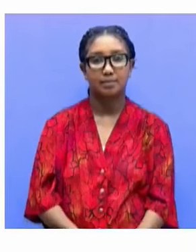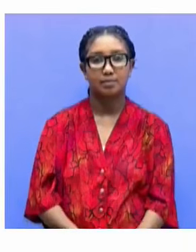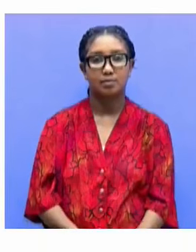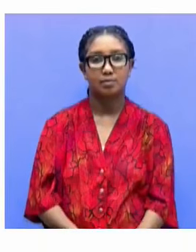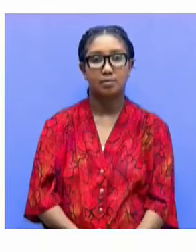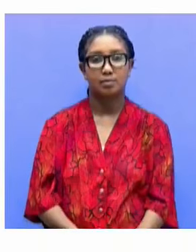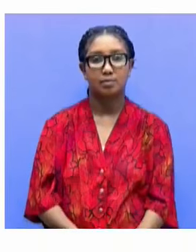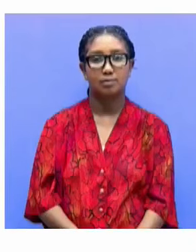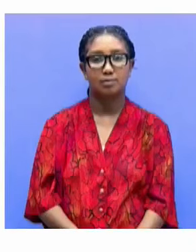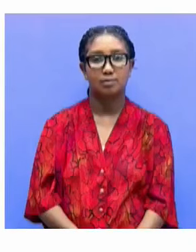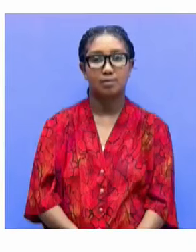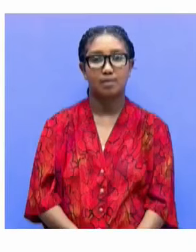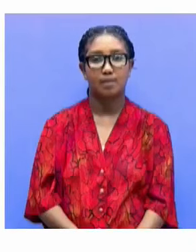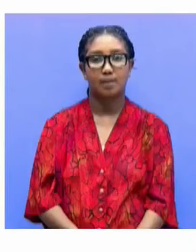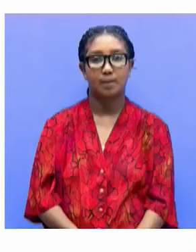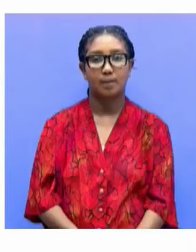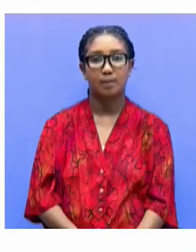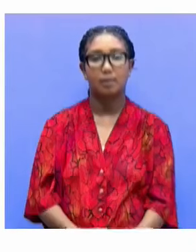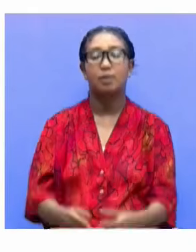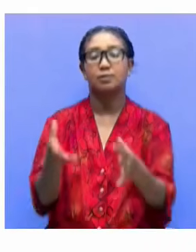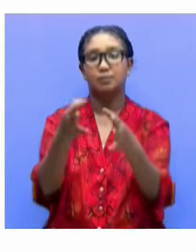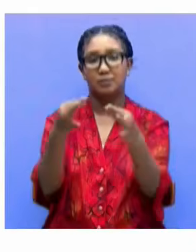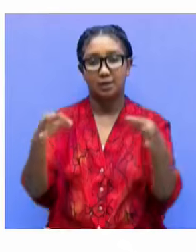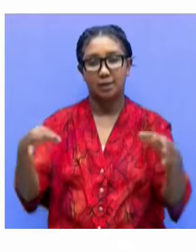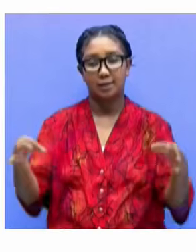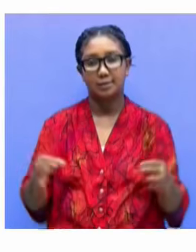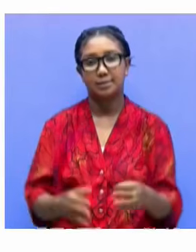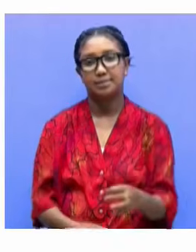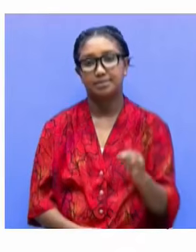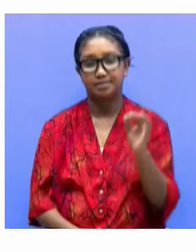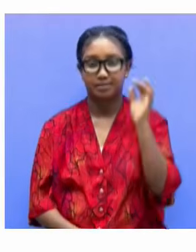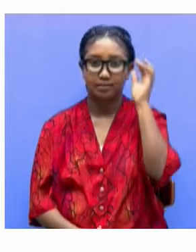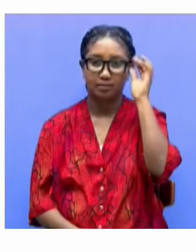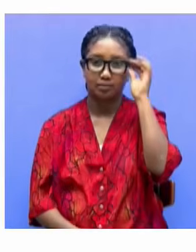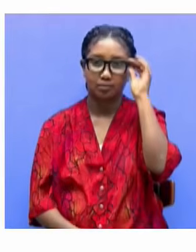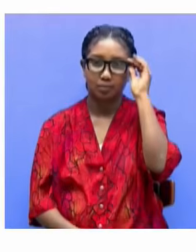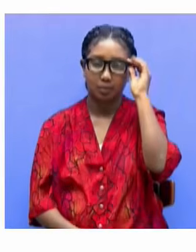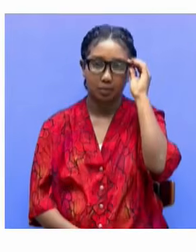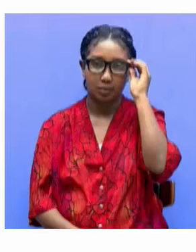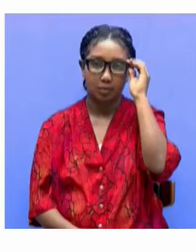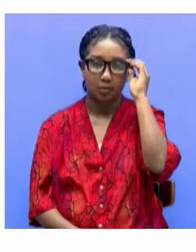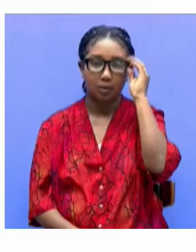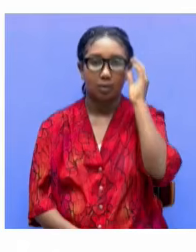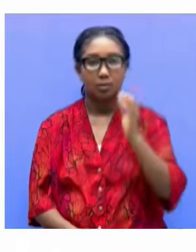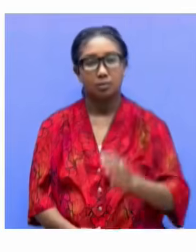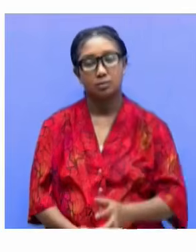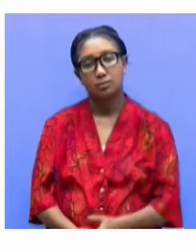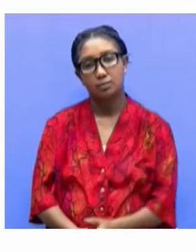sentences.